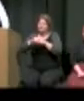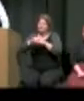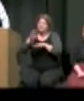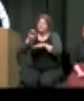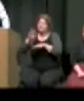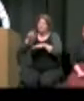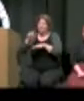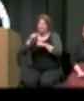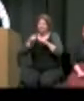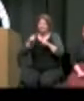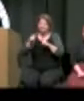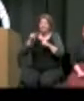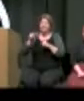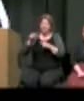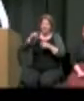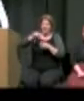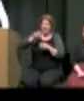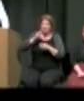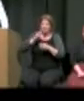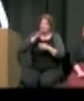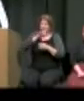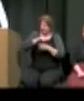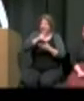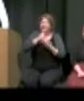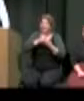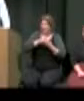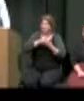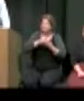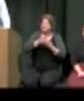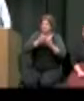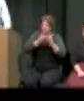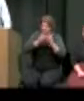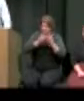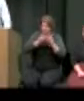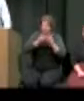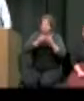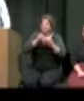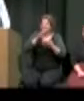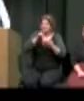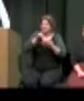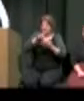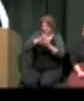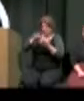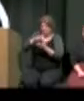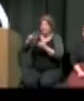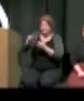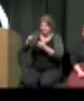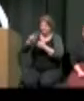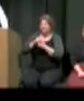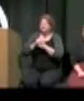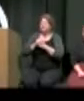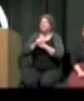So adding water to this system is okay and actually helps get some of the sand into the system. So